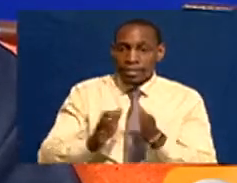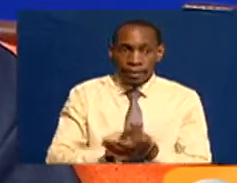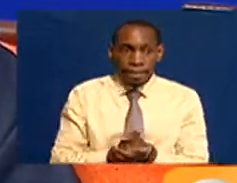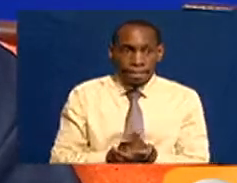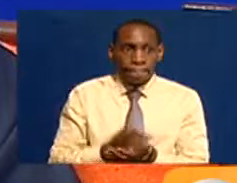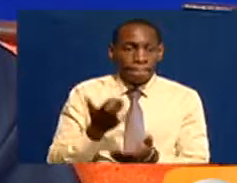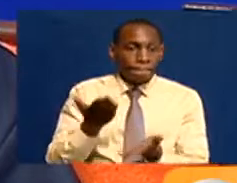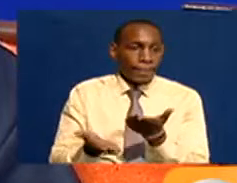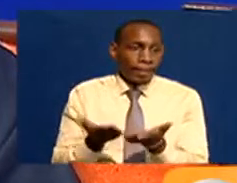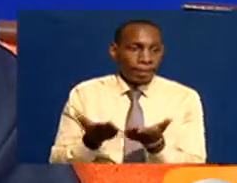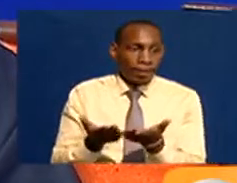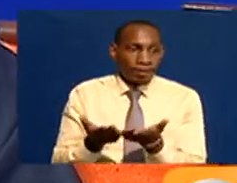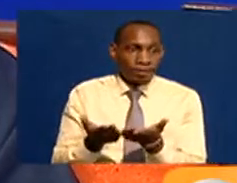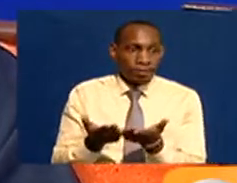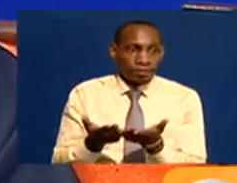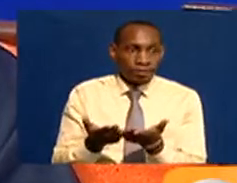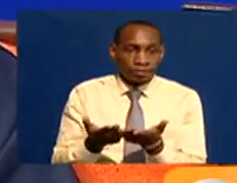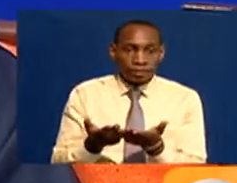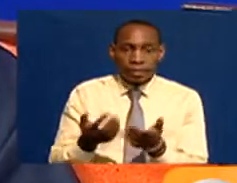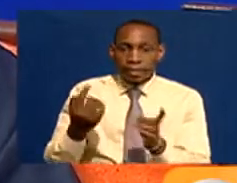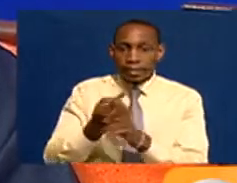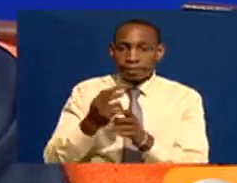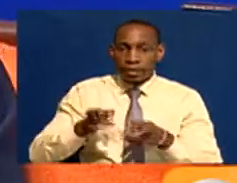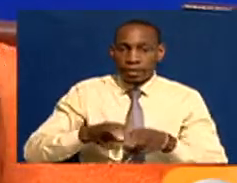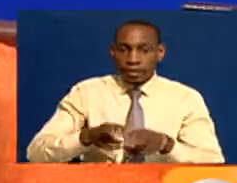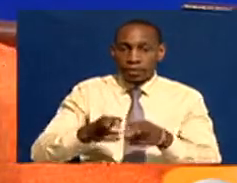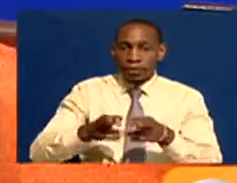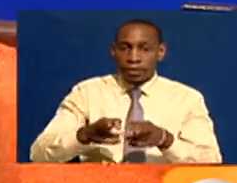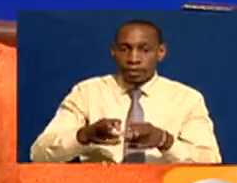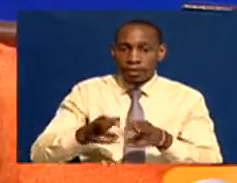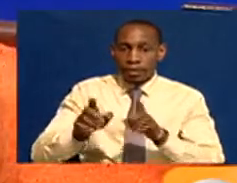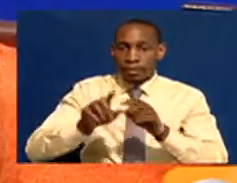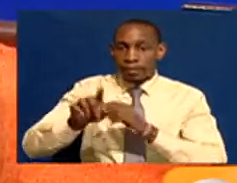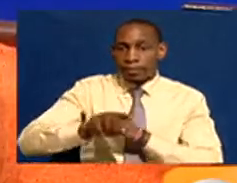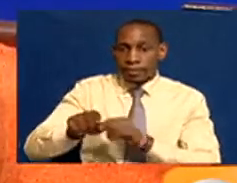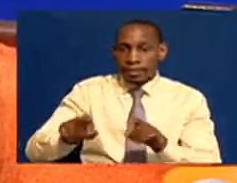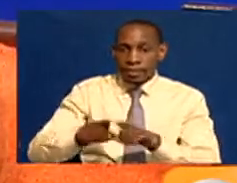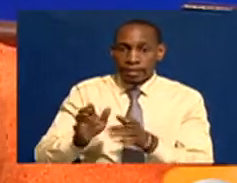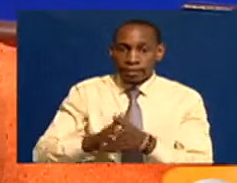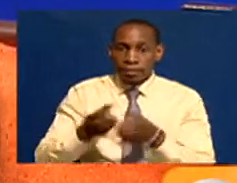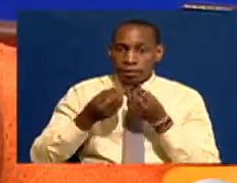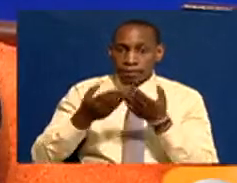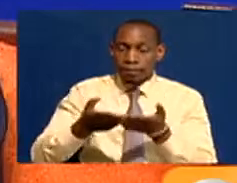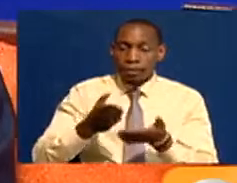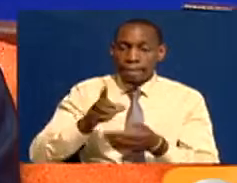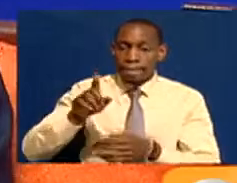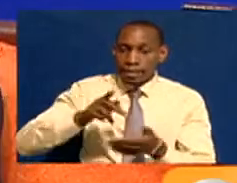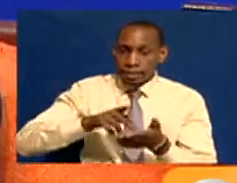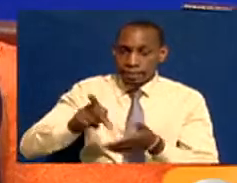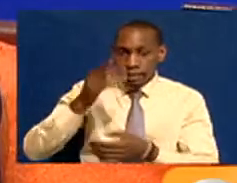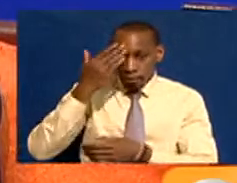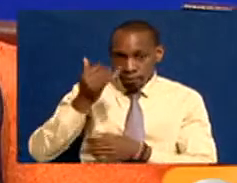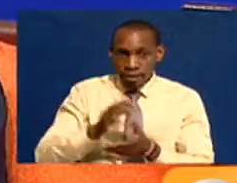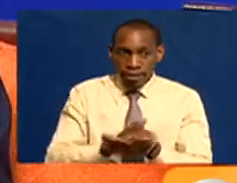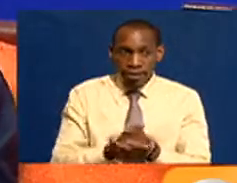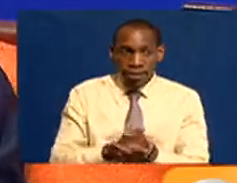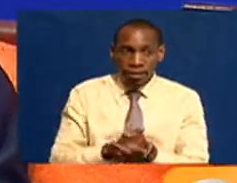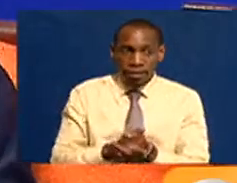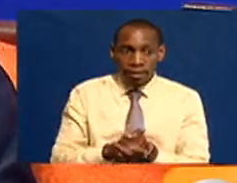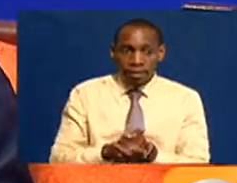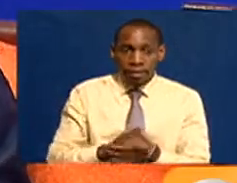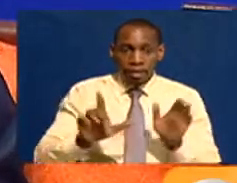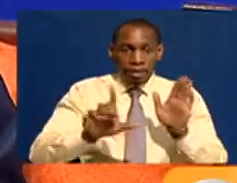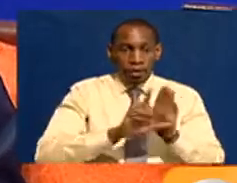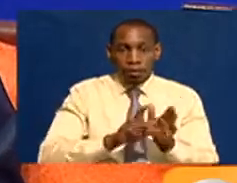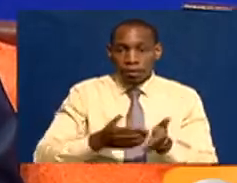or any other of the traffic offences. Yeah. And then you will be told that you must pay, because we will take the law to Parliament to make